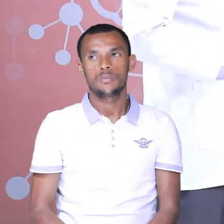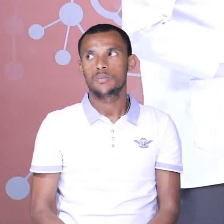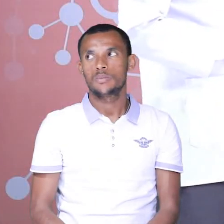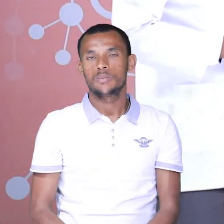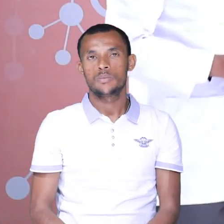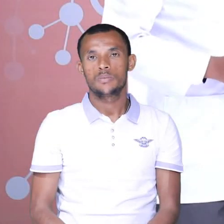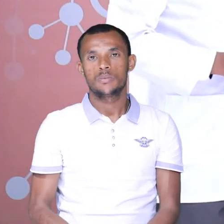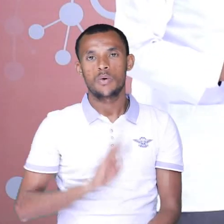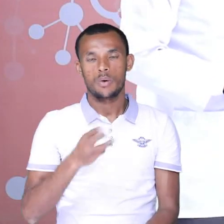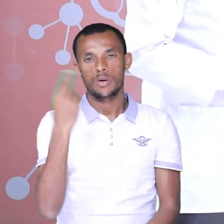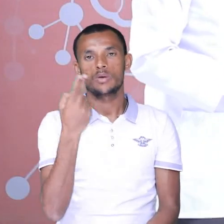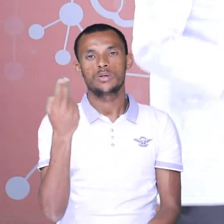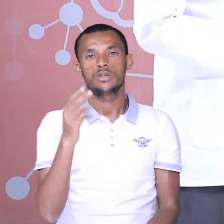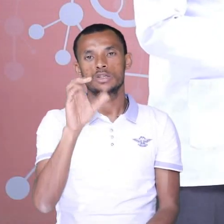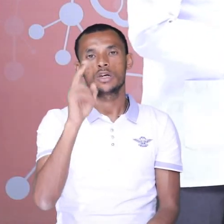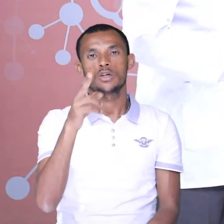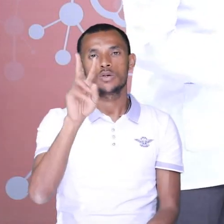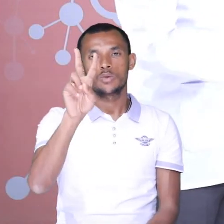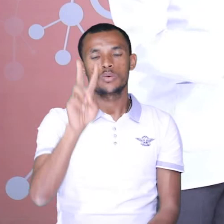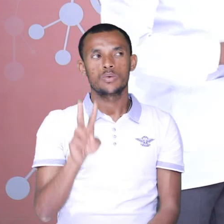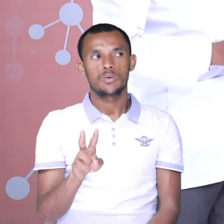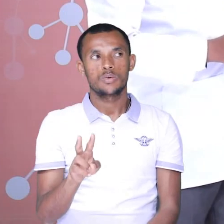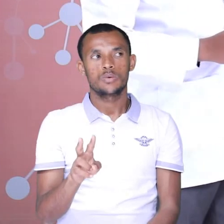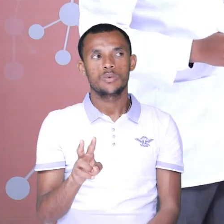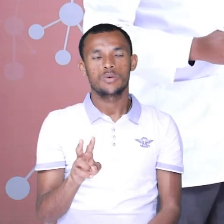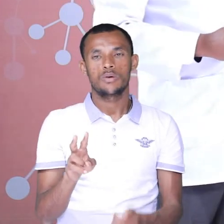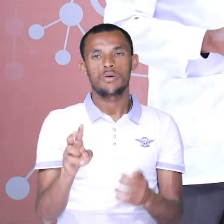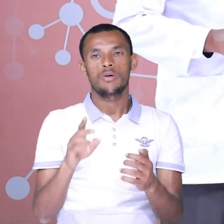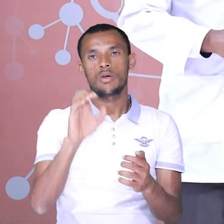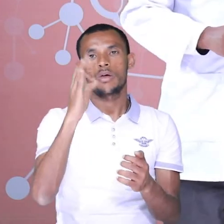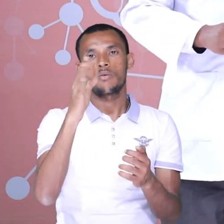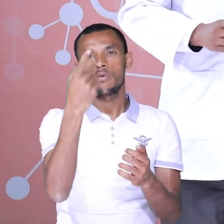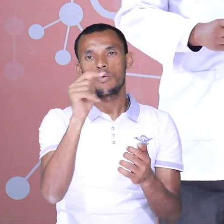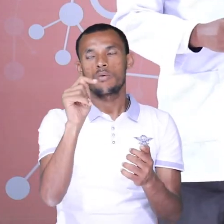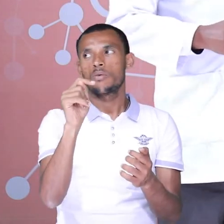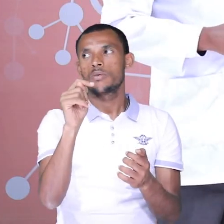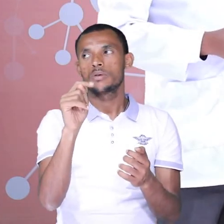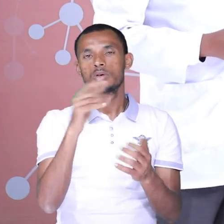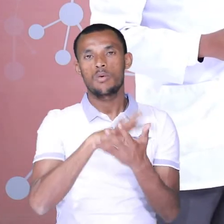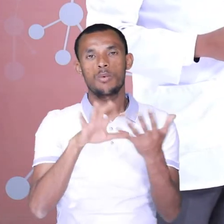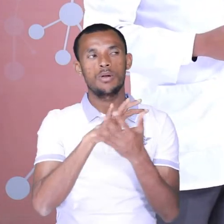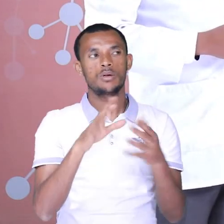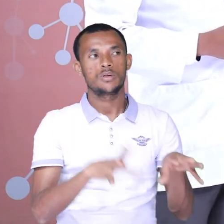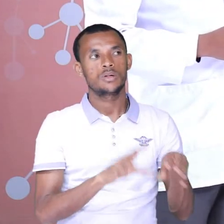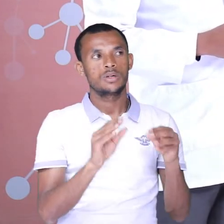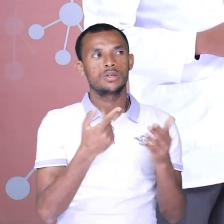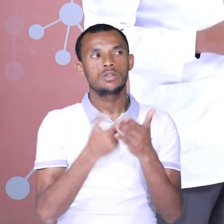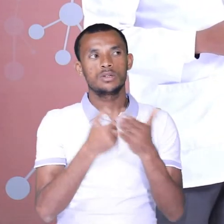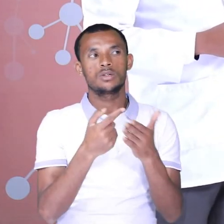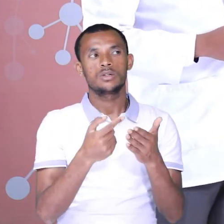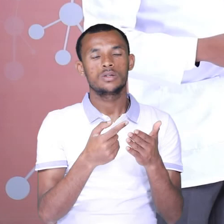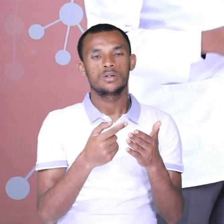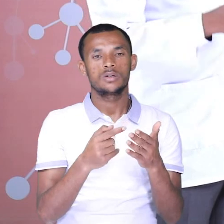We use CH2 as empirical formula of the compound. Students, this